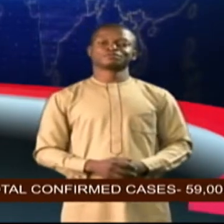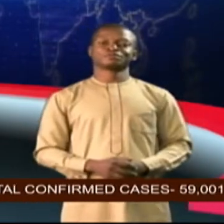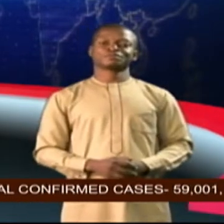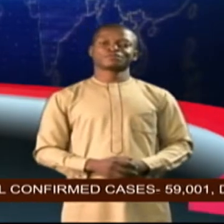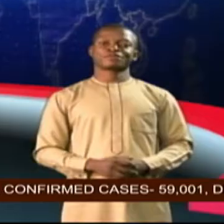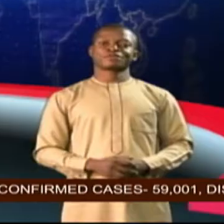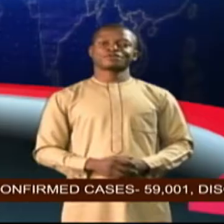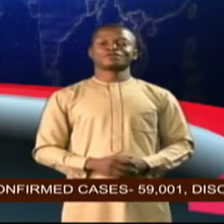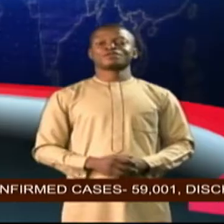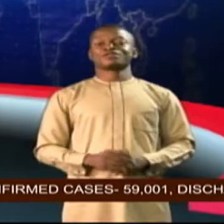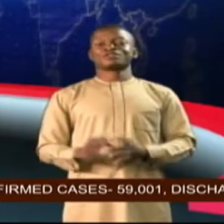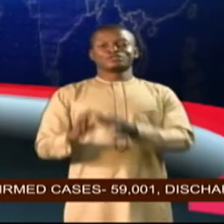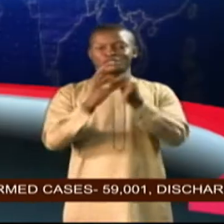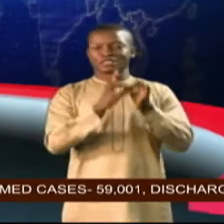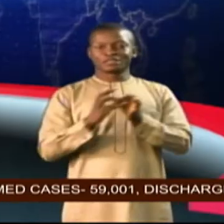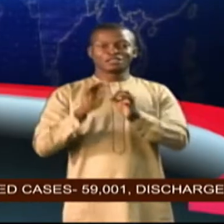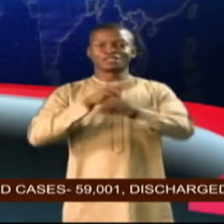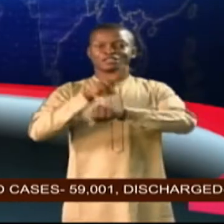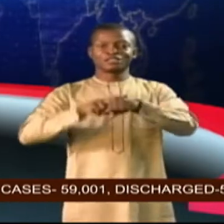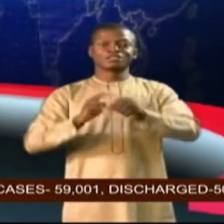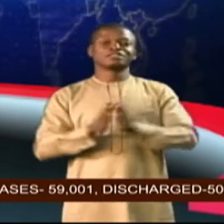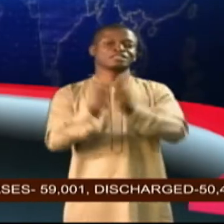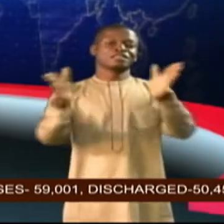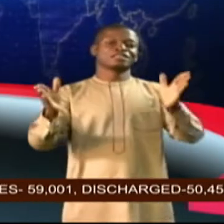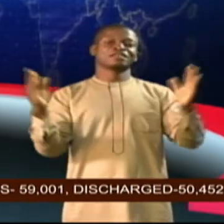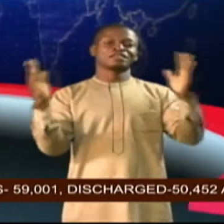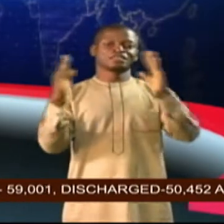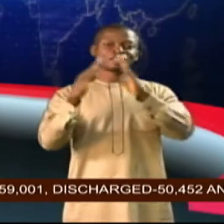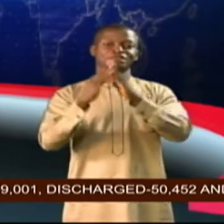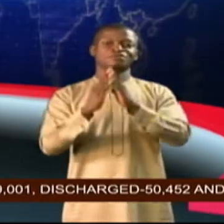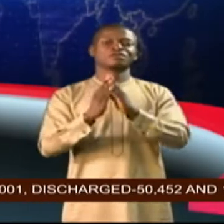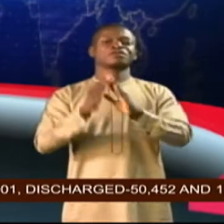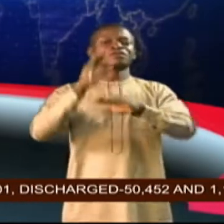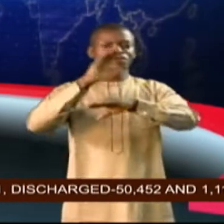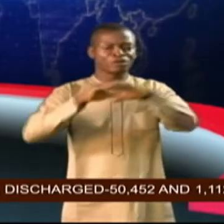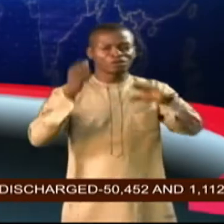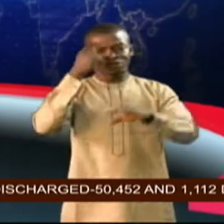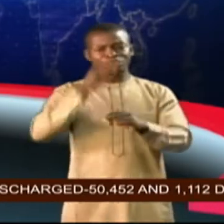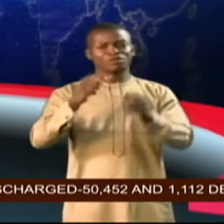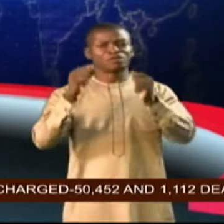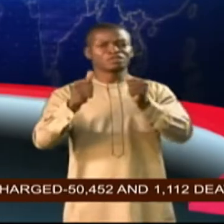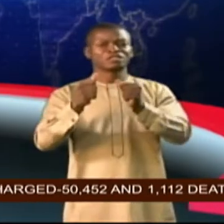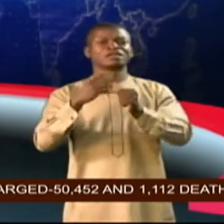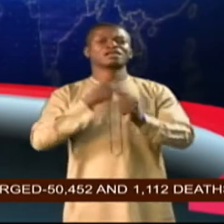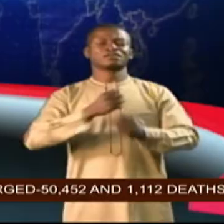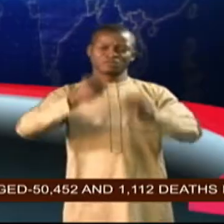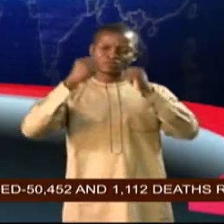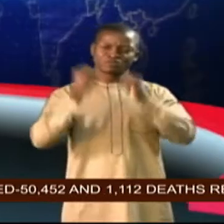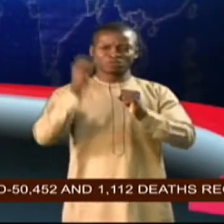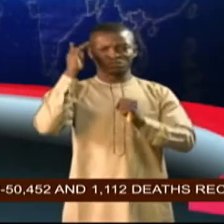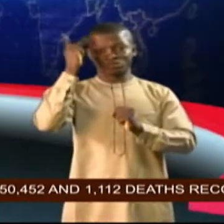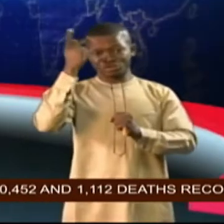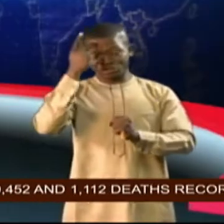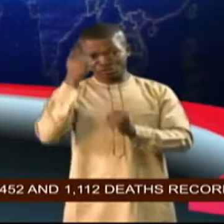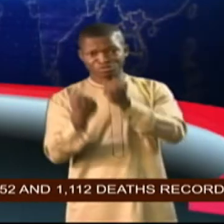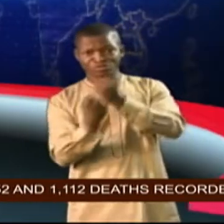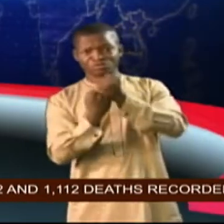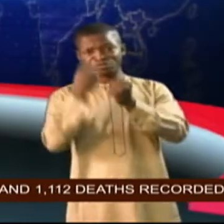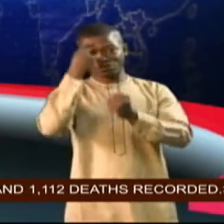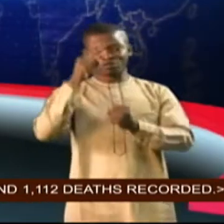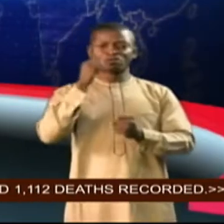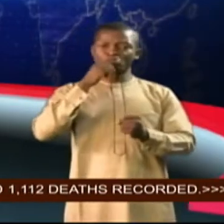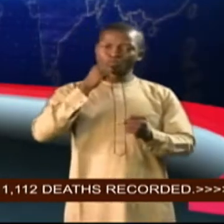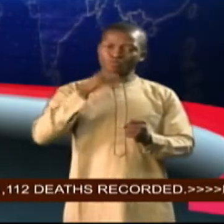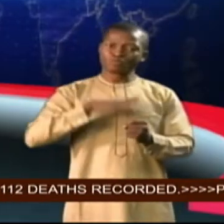And so the Assembly is calling for an urgent action, strong political support, and targeted investments for women, that